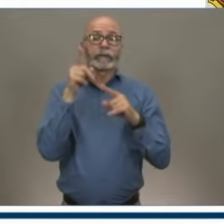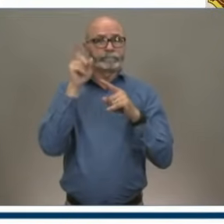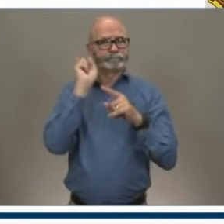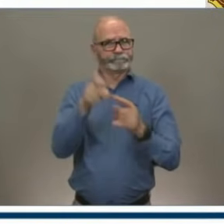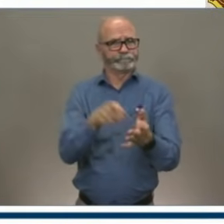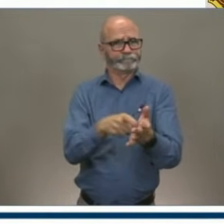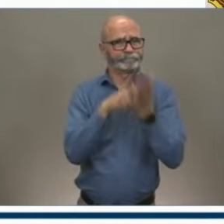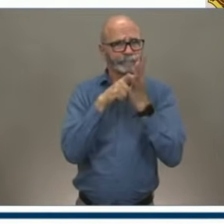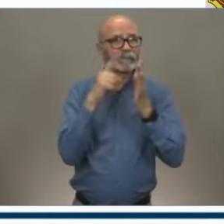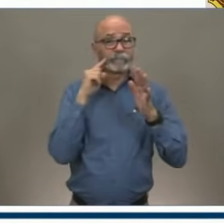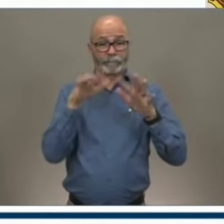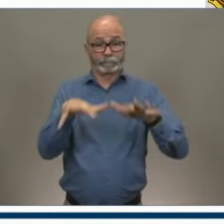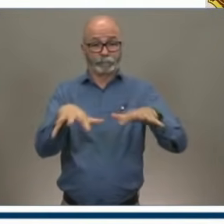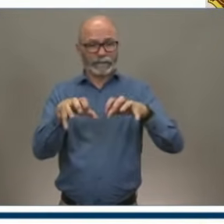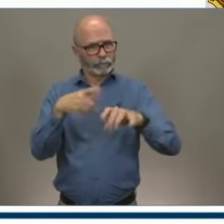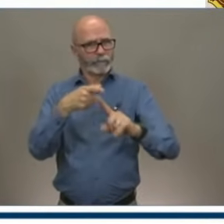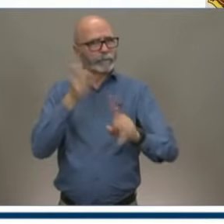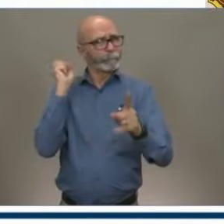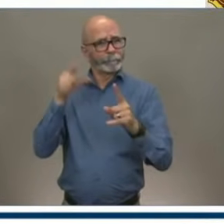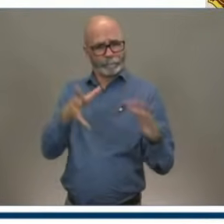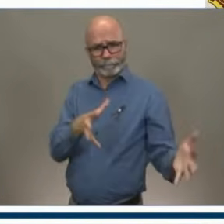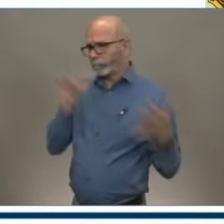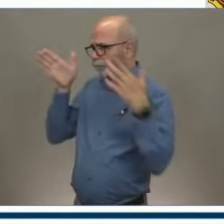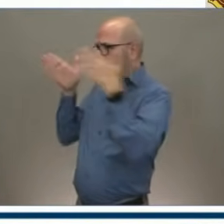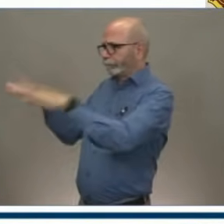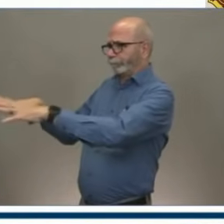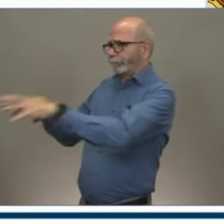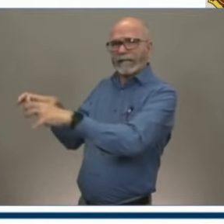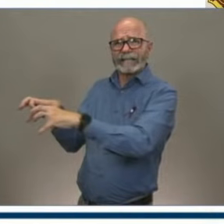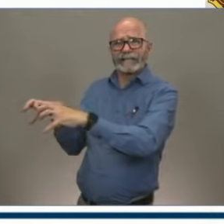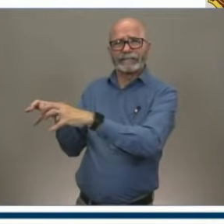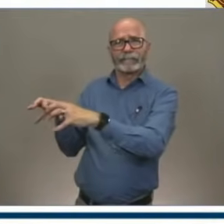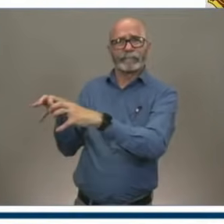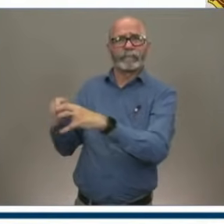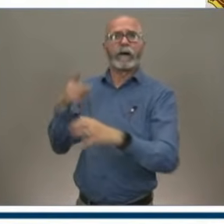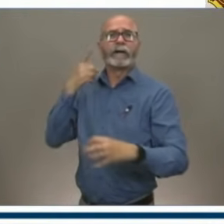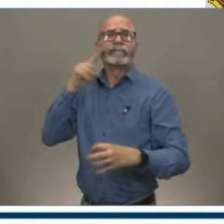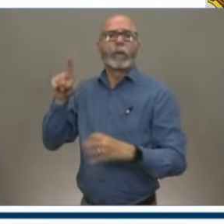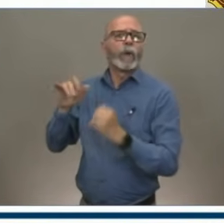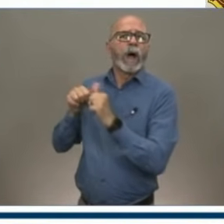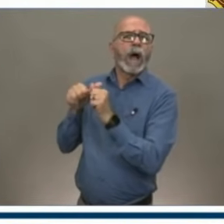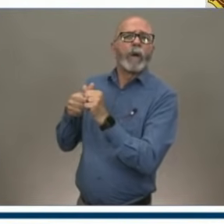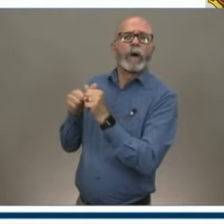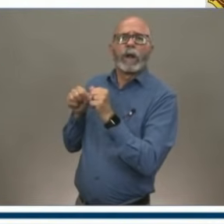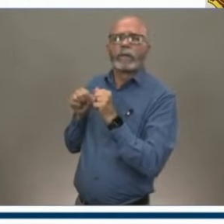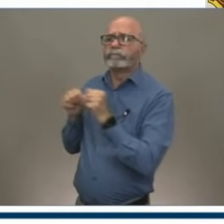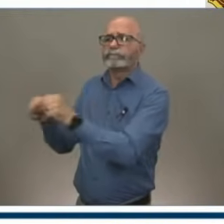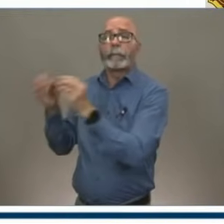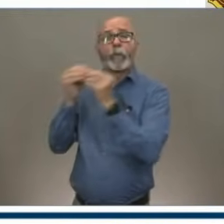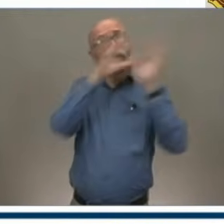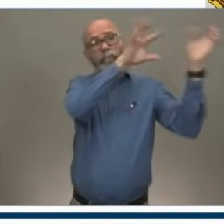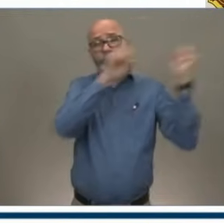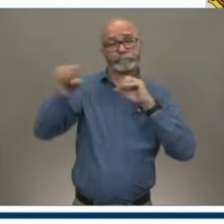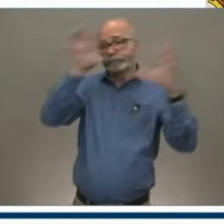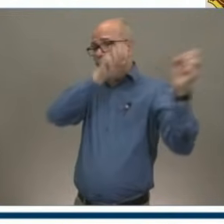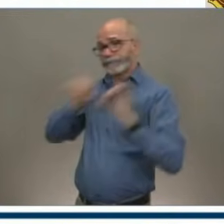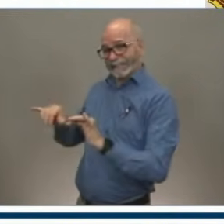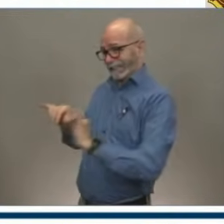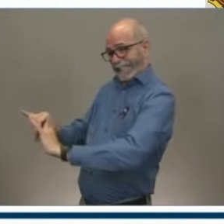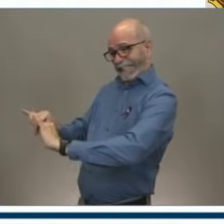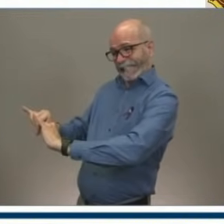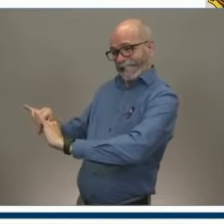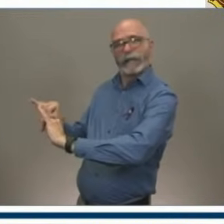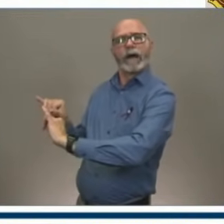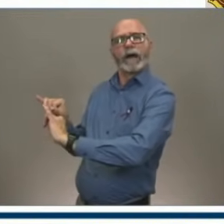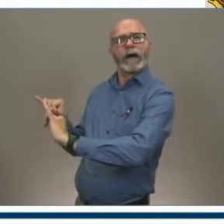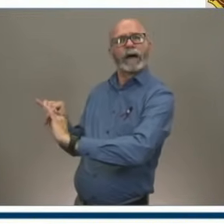it have? And what sort of capacity are you looking at for the next freezers to be able to keep your doses ready to